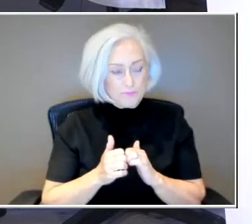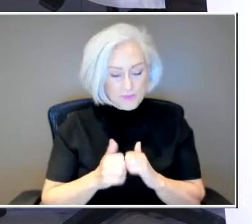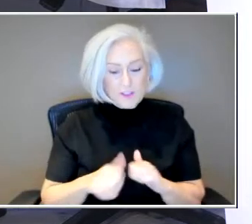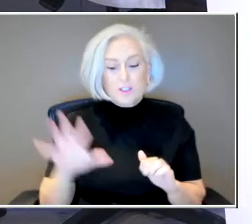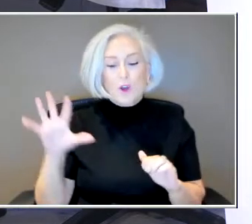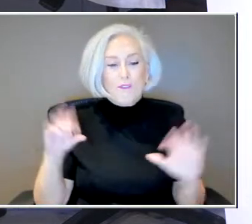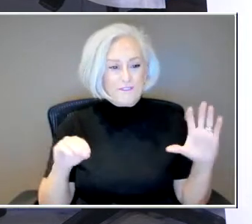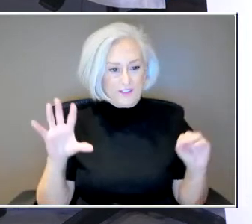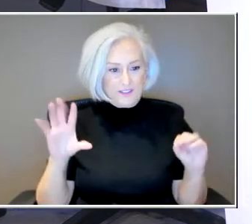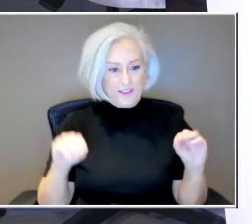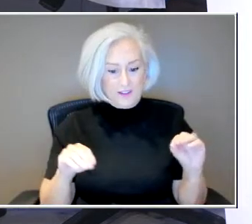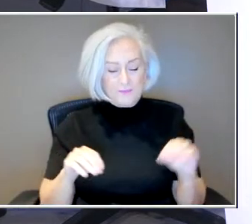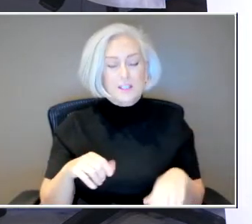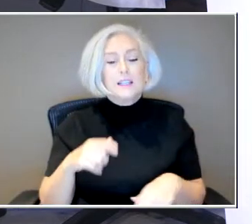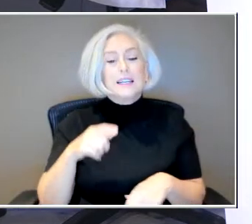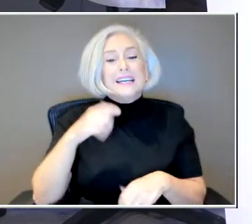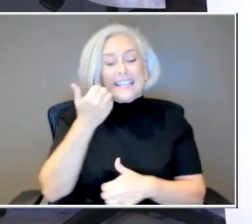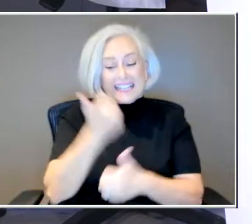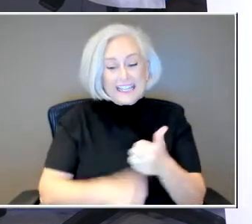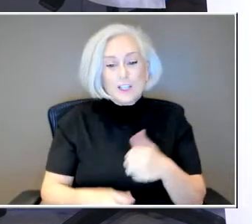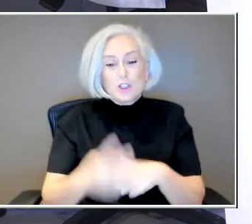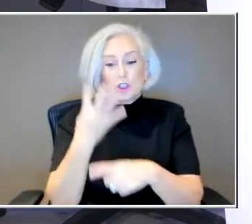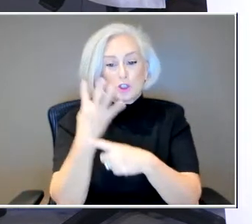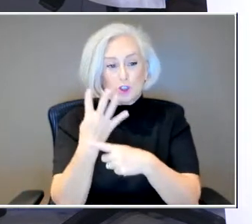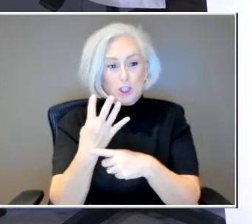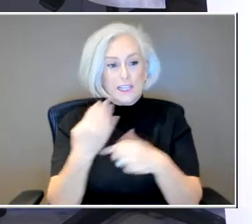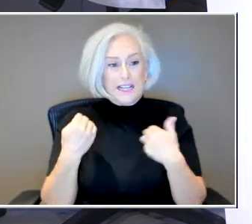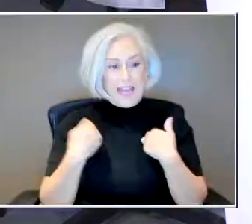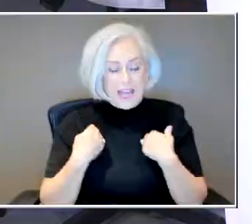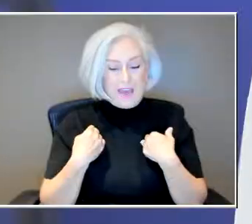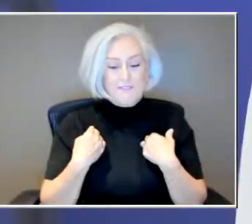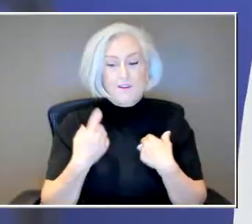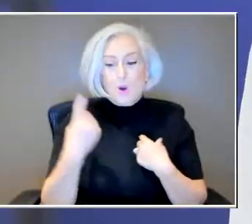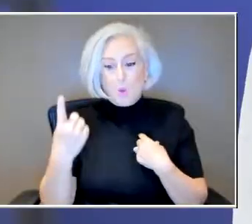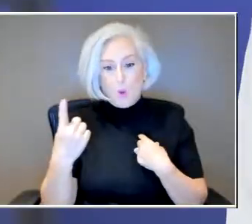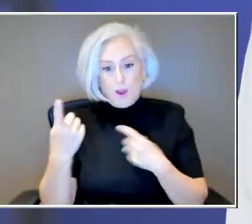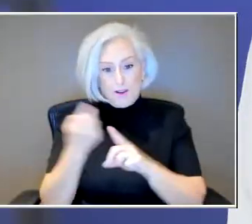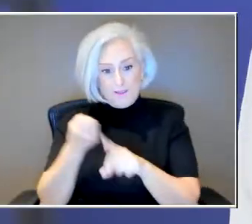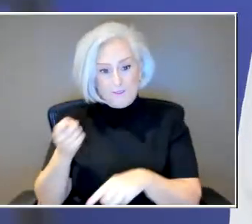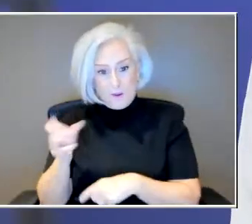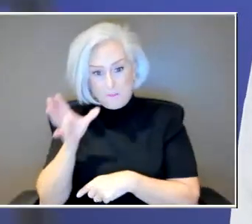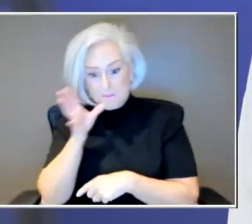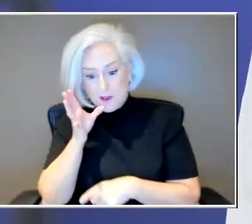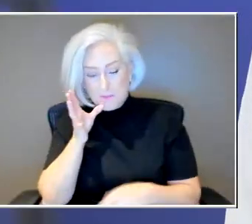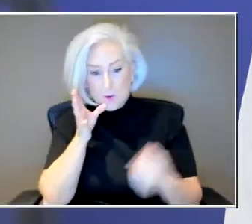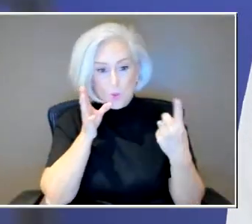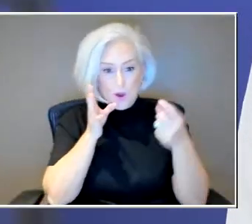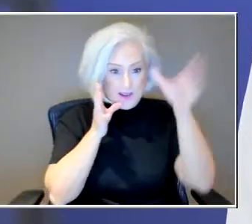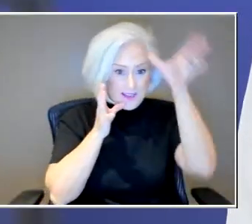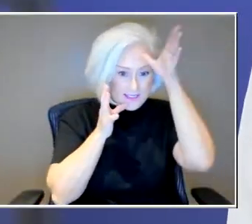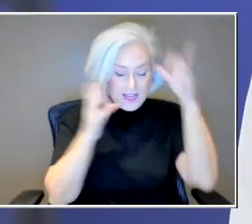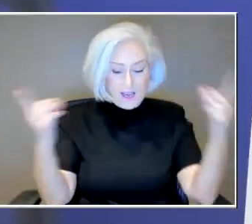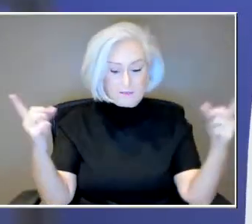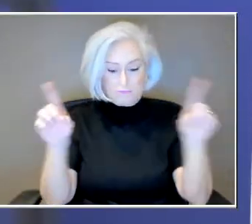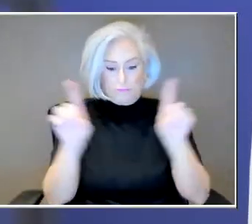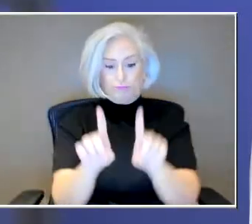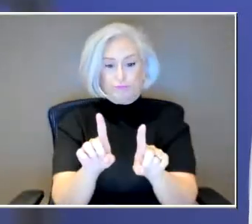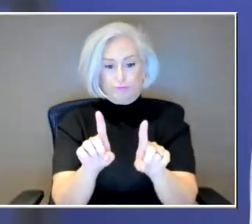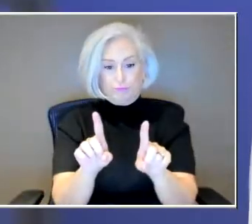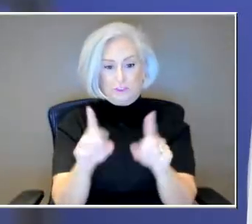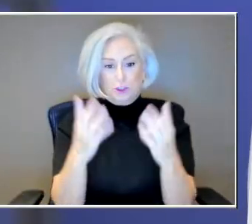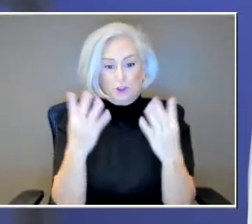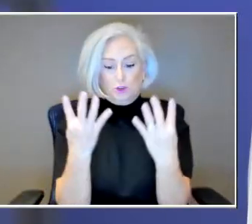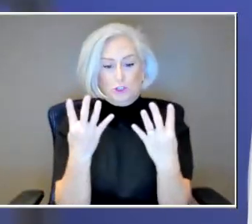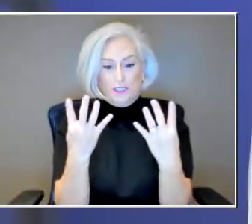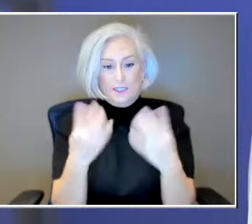2 copies of each gene. 1 copy of a gene comes from mom, 1 copy comes from dad. So we have 2 copies of every gene. And if 1 copy of the